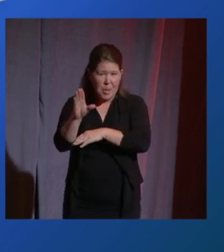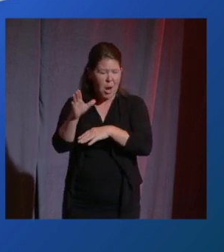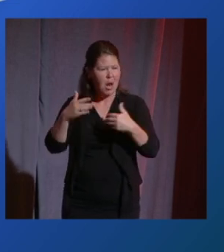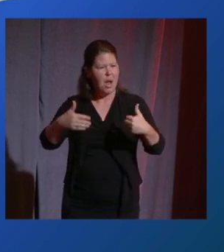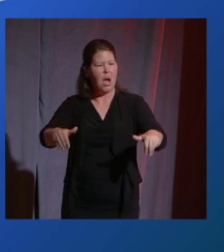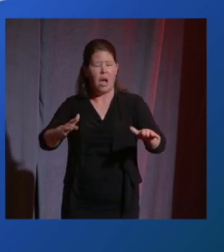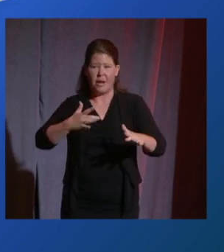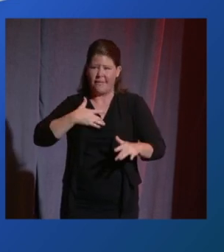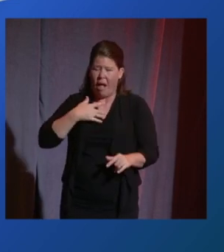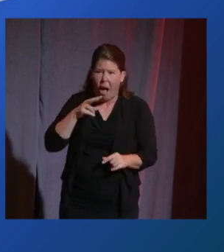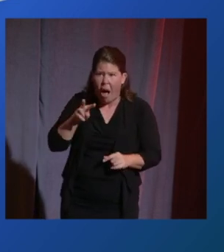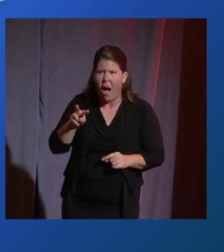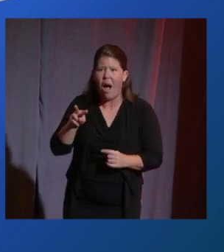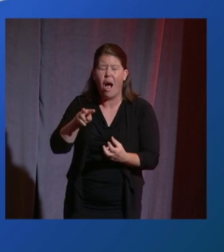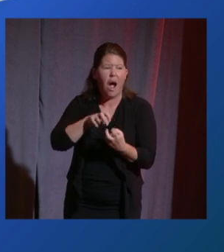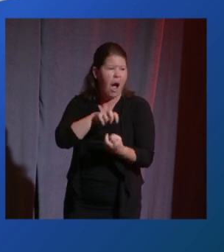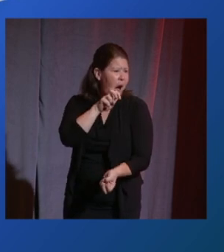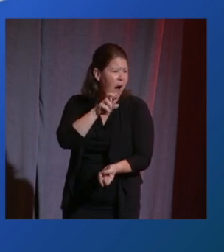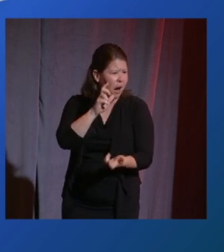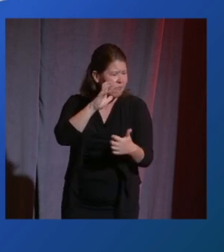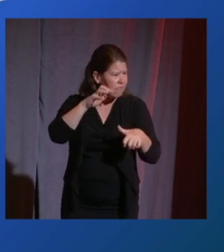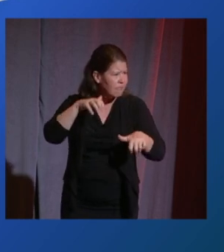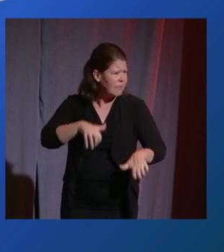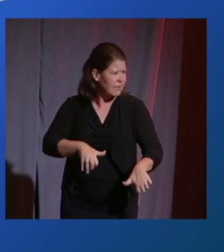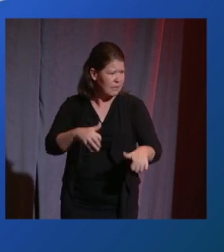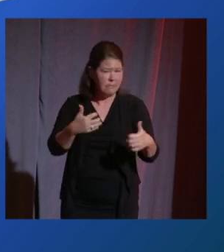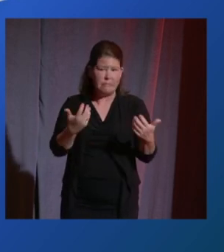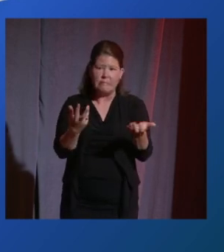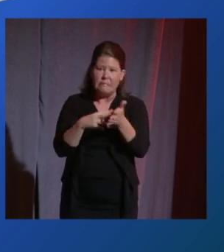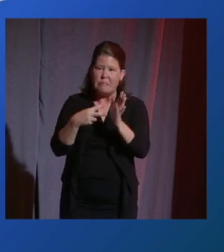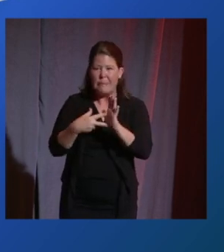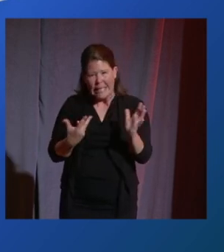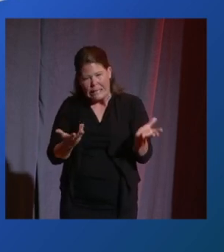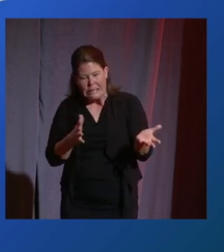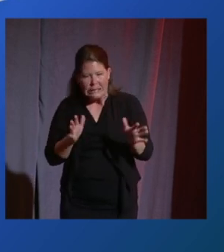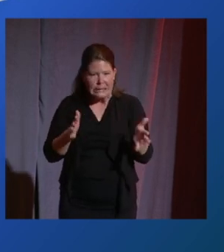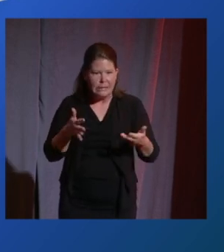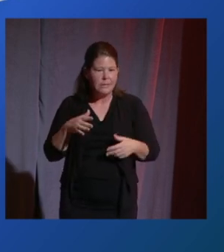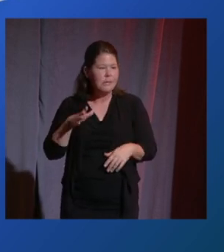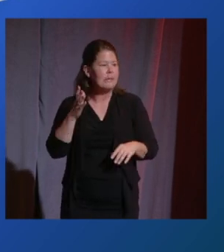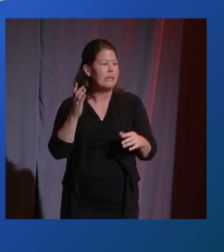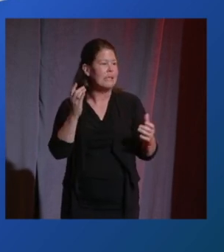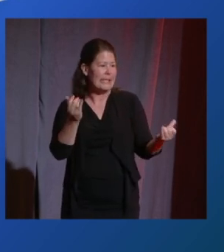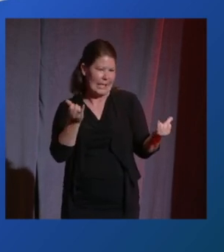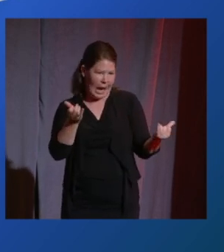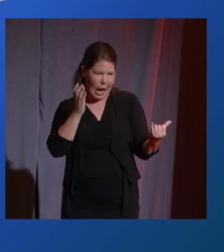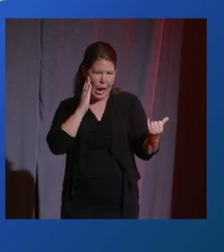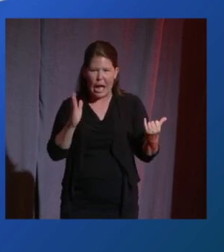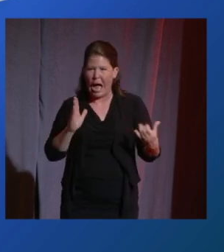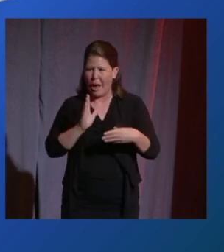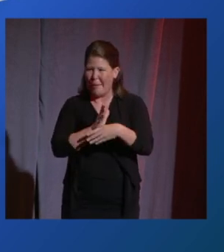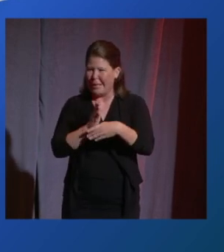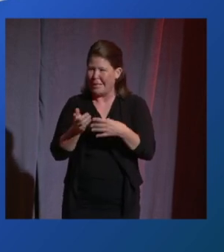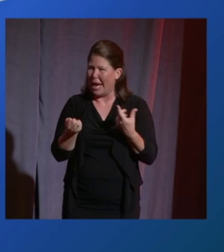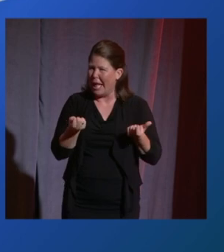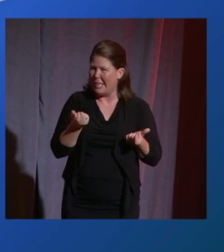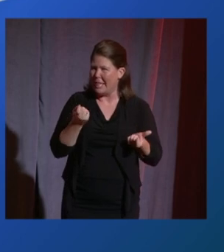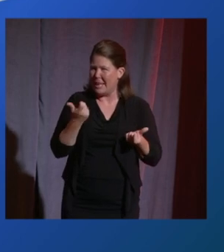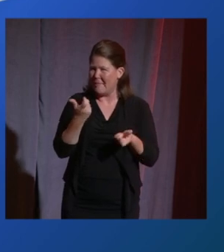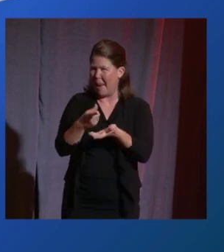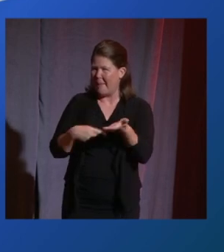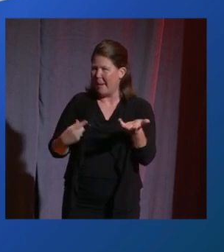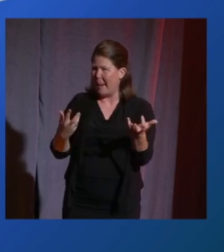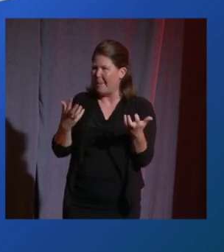away and what that means is it's a little bit of a wild card and I'm going to share that with you at the same time as the p as to what I'm going to say because I